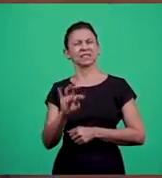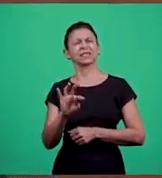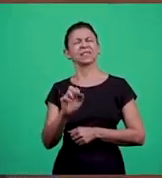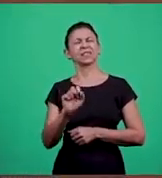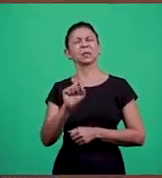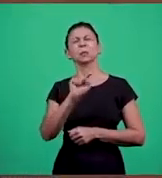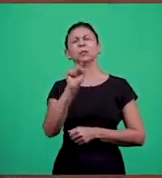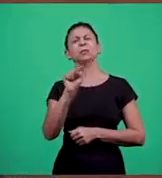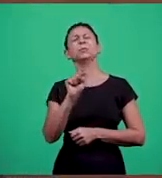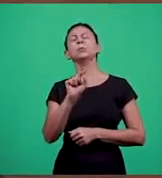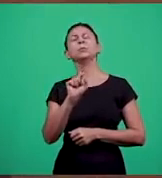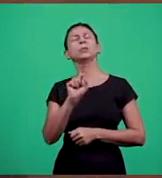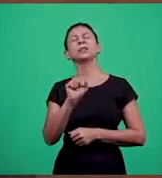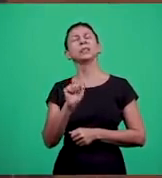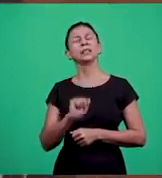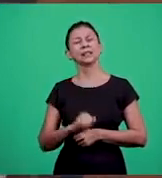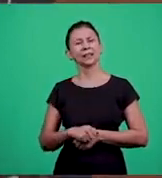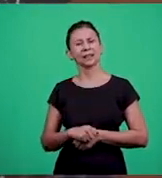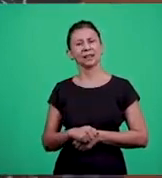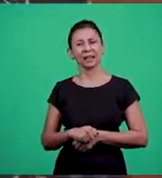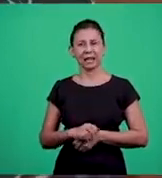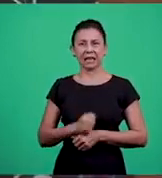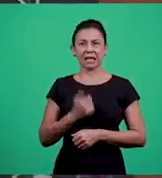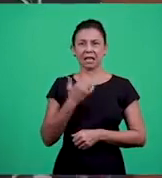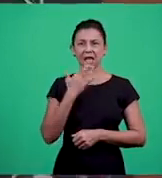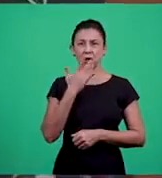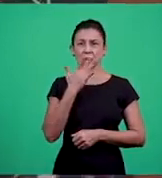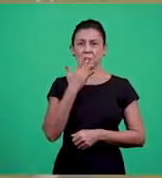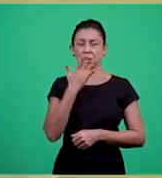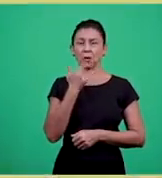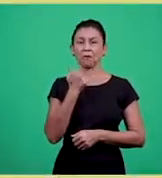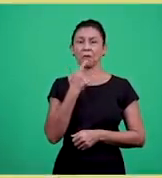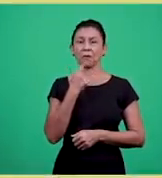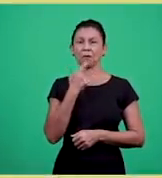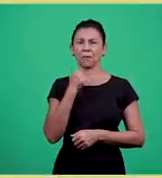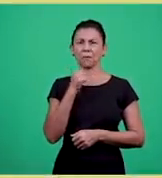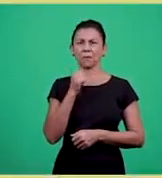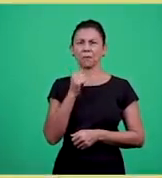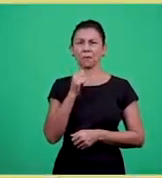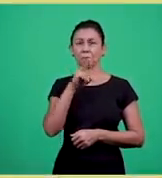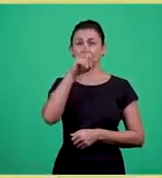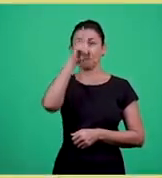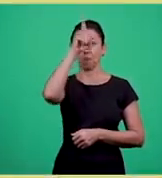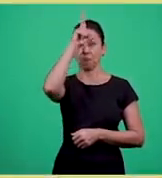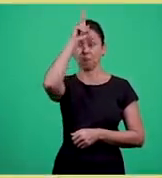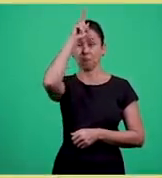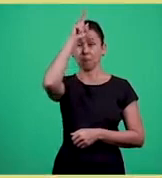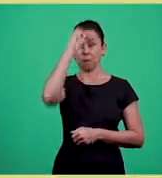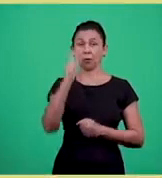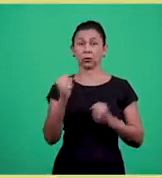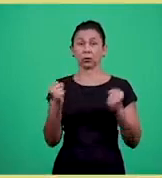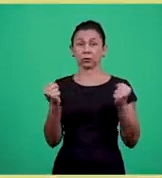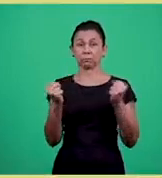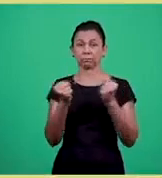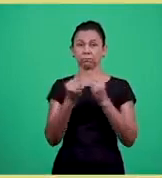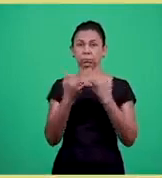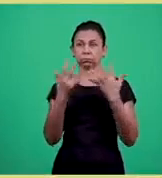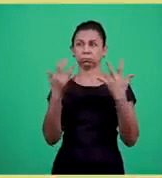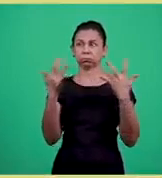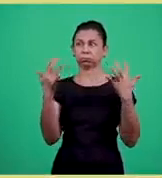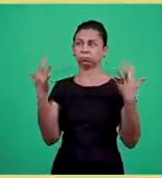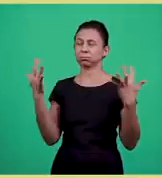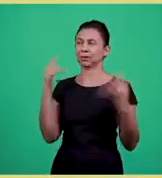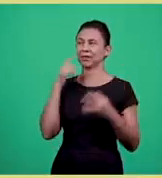But before that, we need to know, what is scarlet? Do you know? Scarlet is a red color.